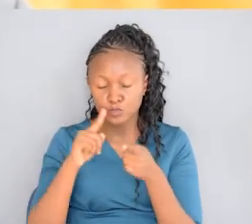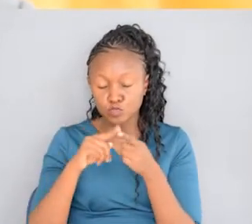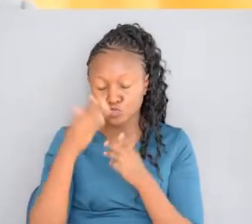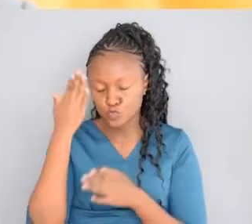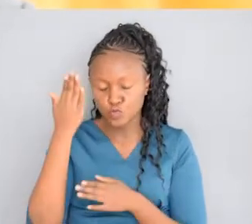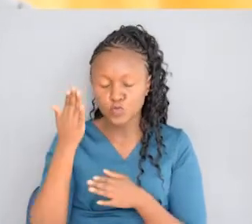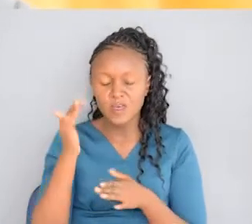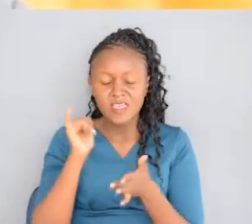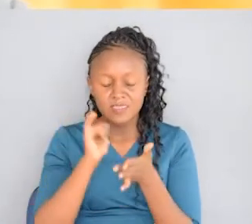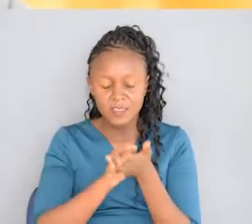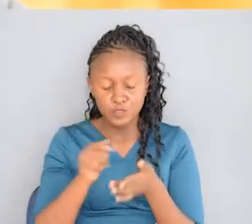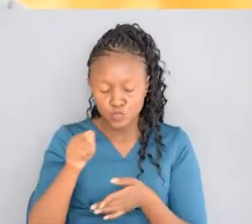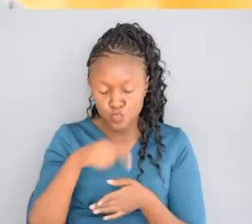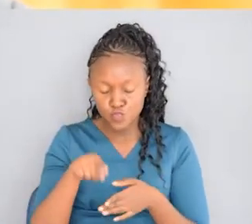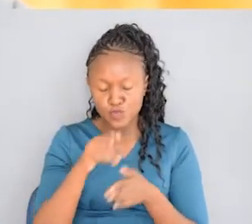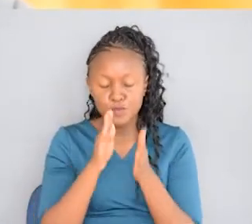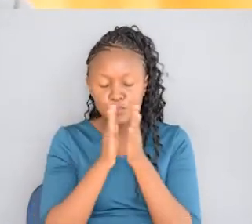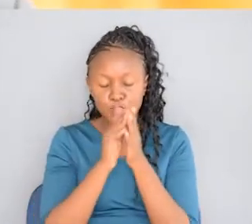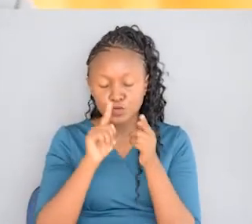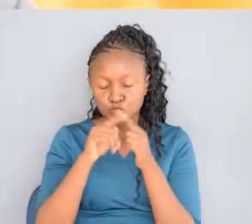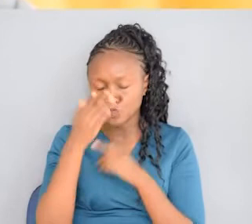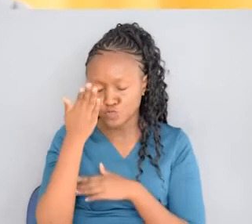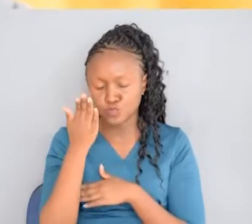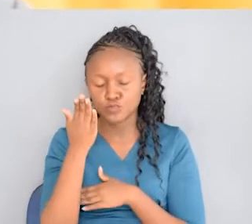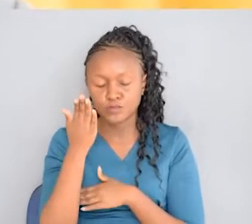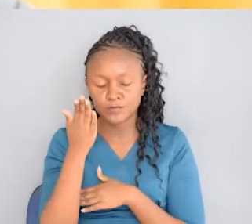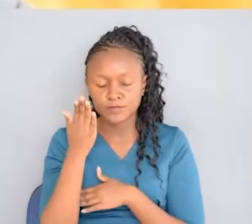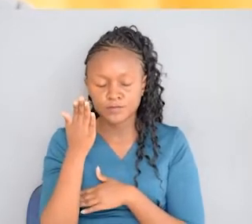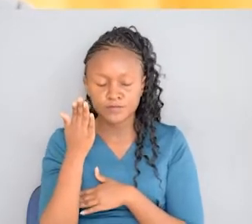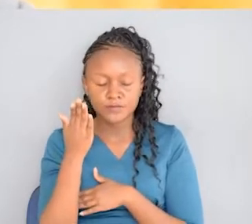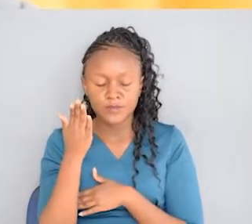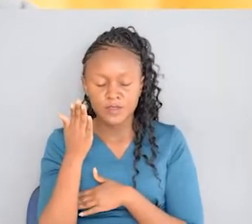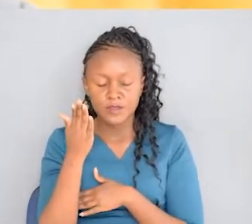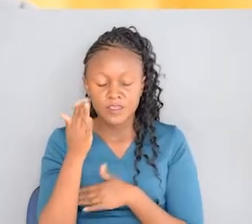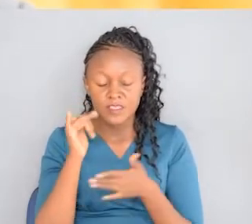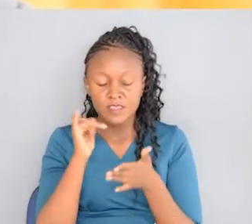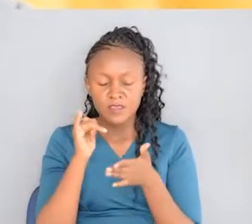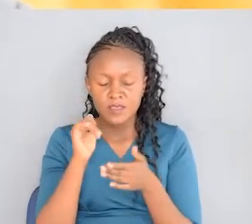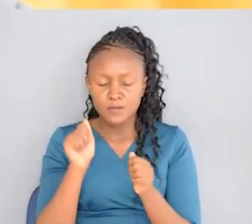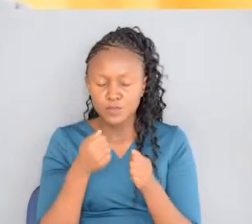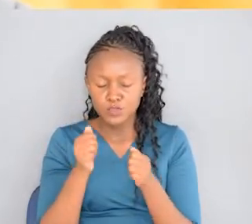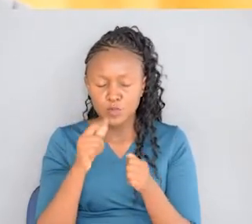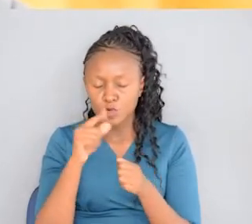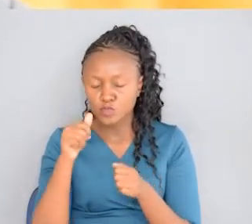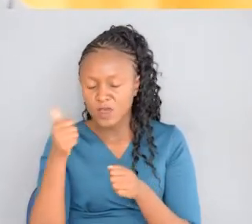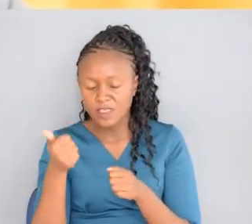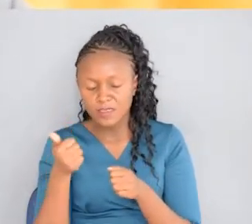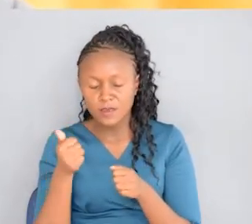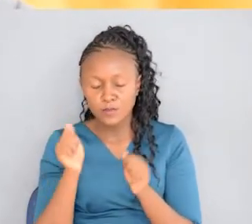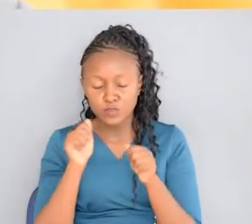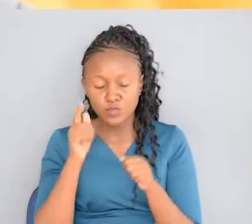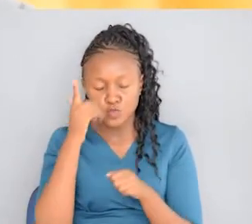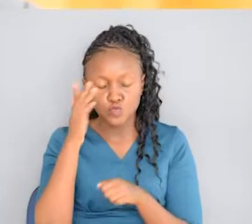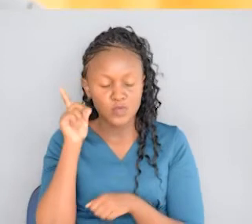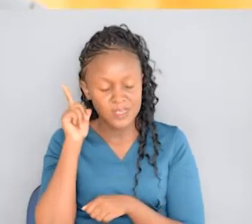We don't have to go through anyone so that you can hear us. What a privilege